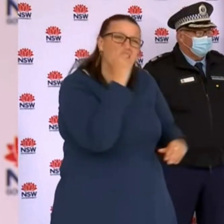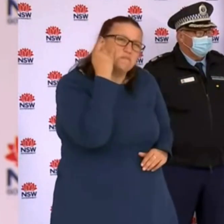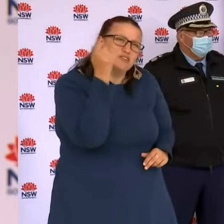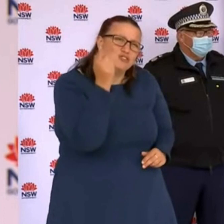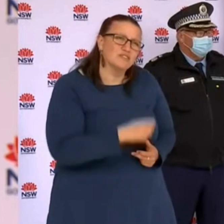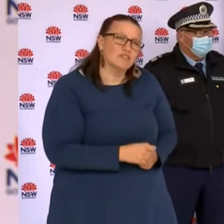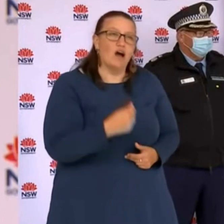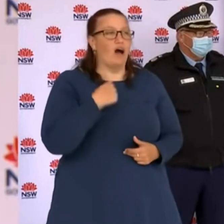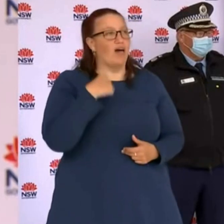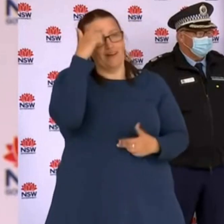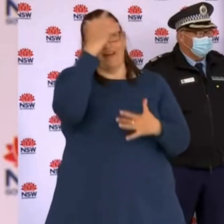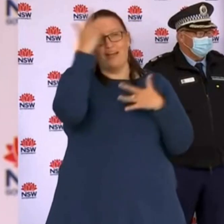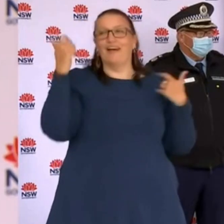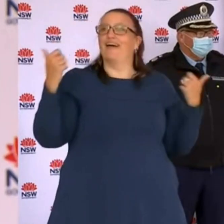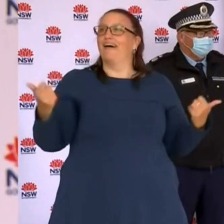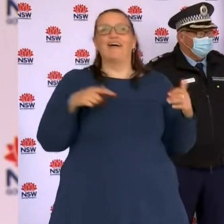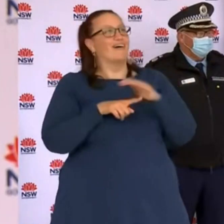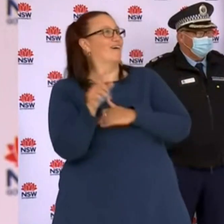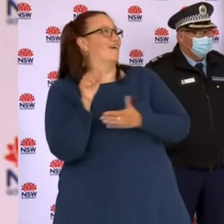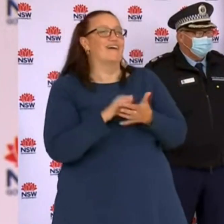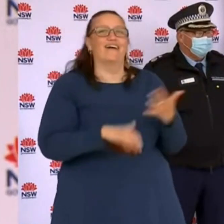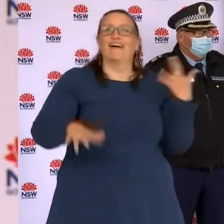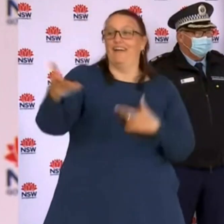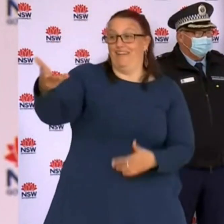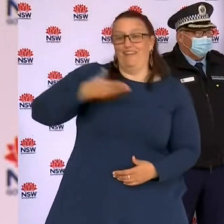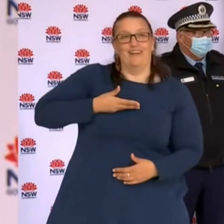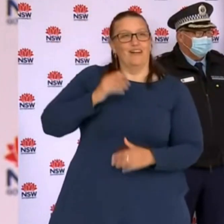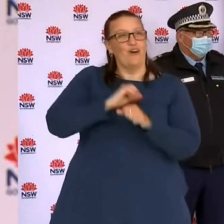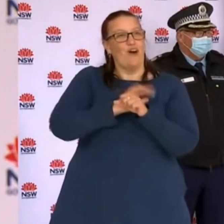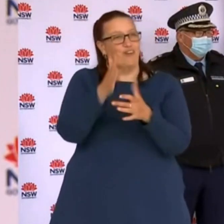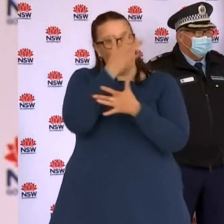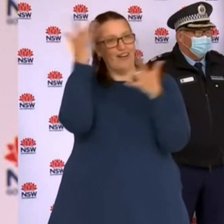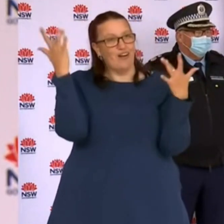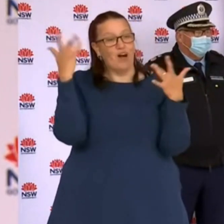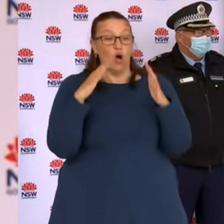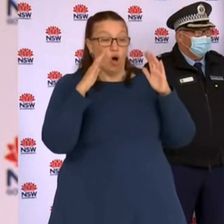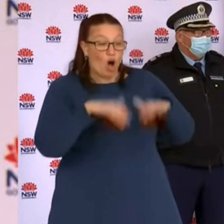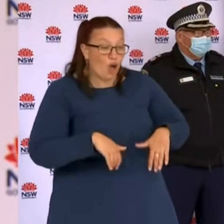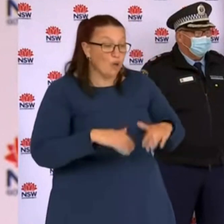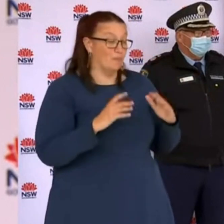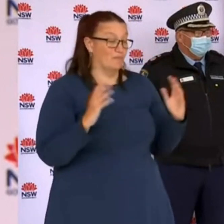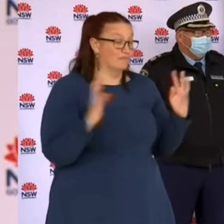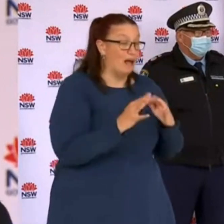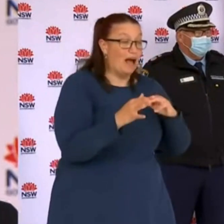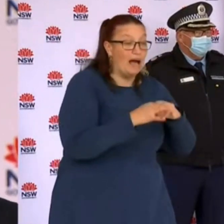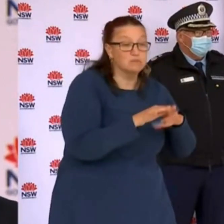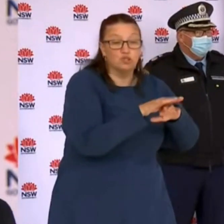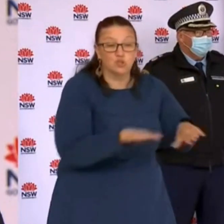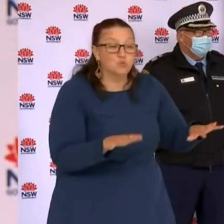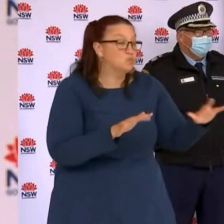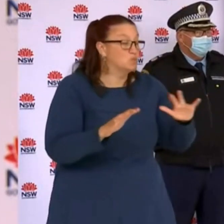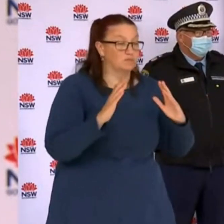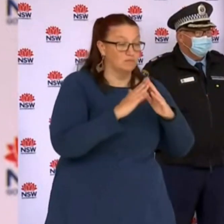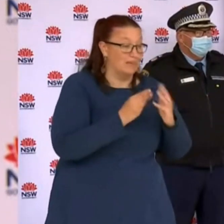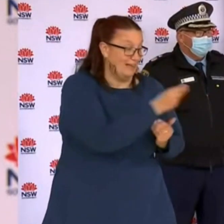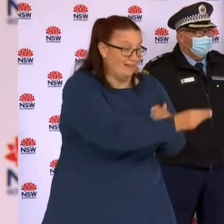the virus to your husband or wife, your partner, to all of your children. And then if you've happened to go and visit your cousin, to